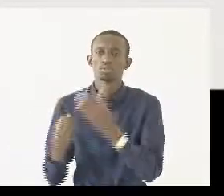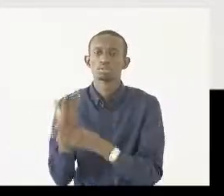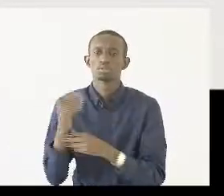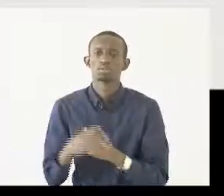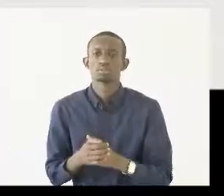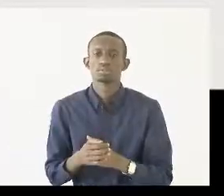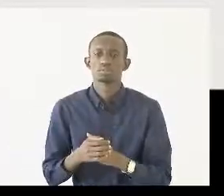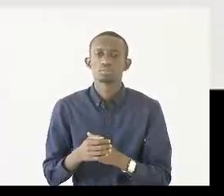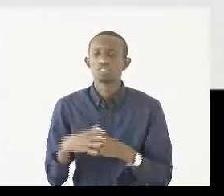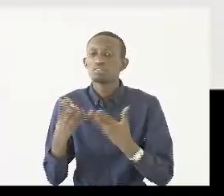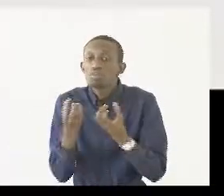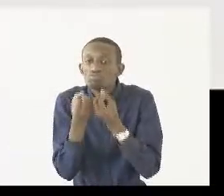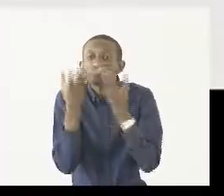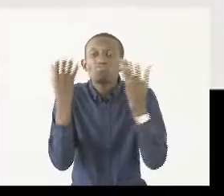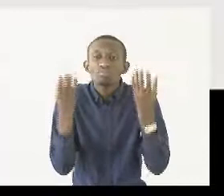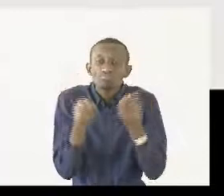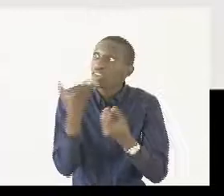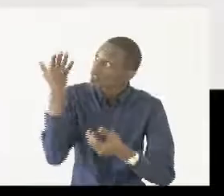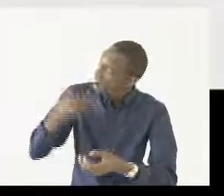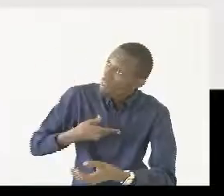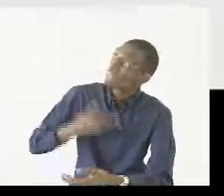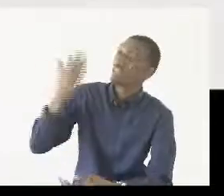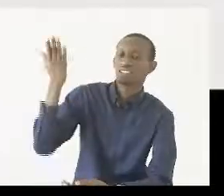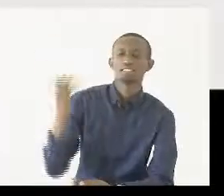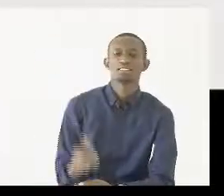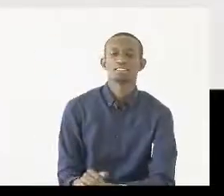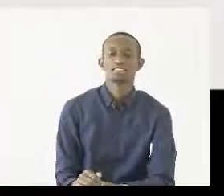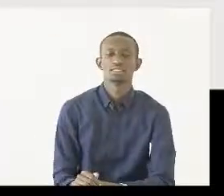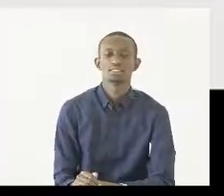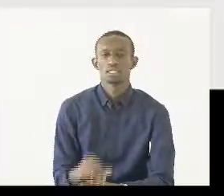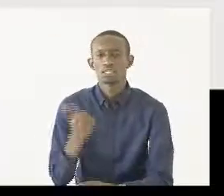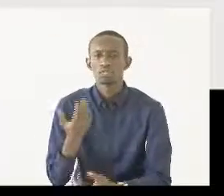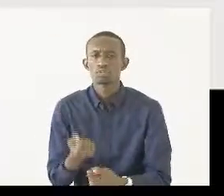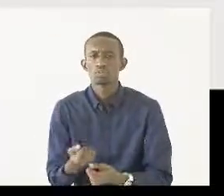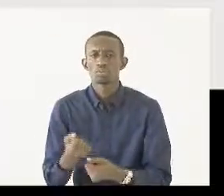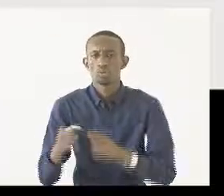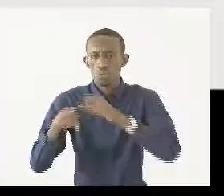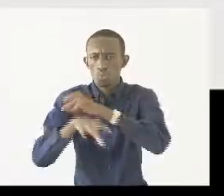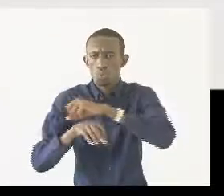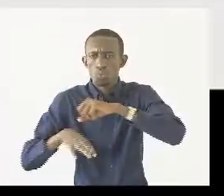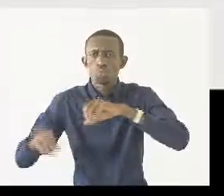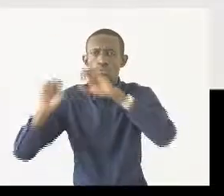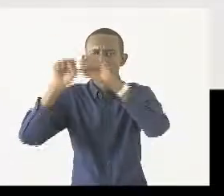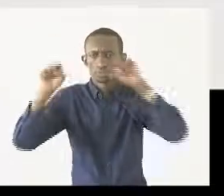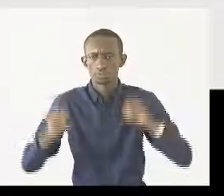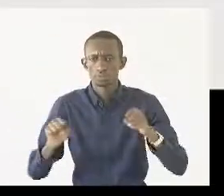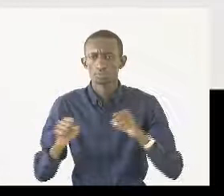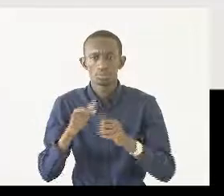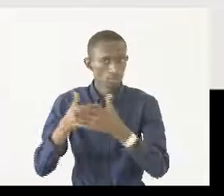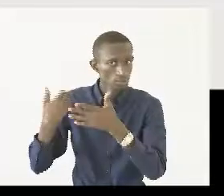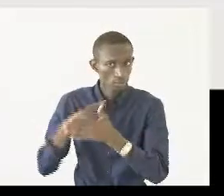have flowers. Then we have root system. Of course, as we have seen at the